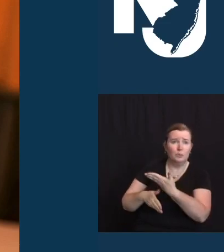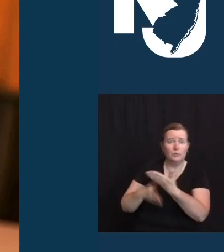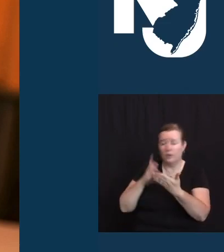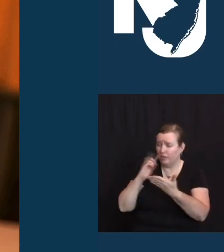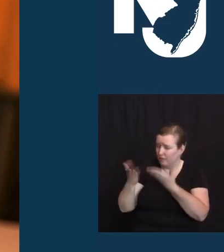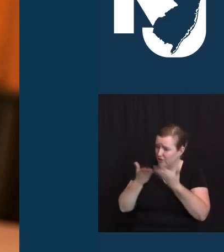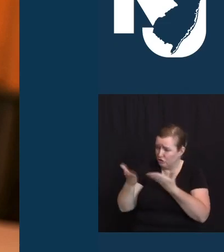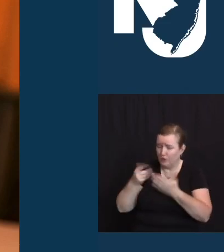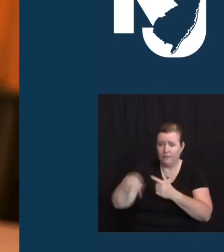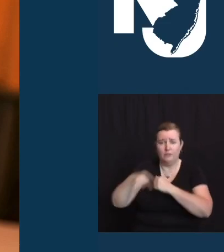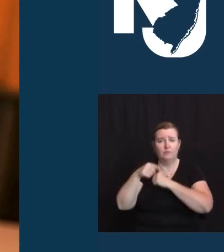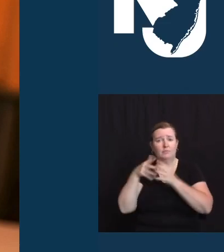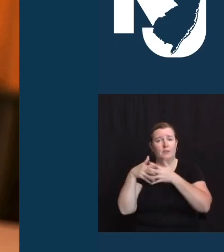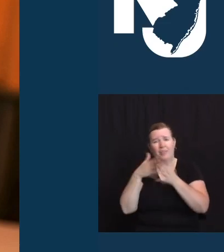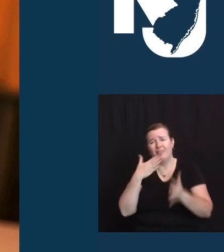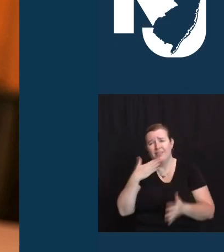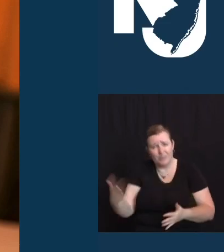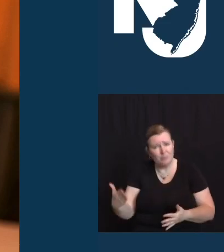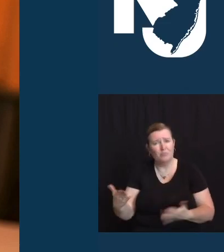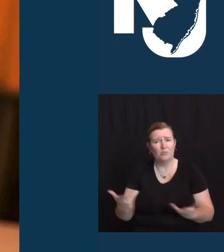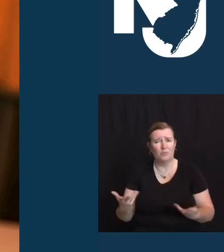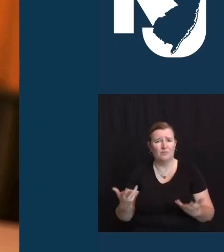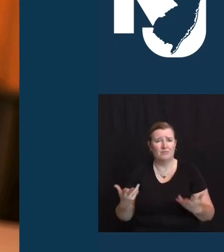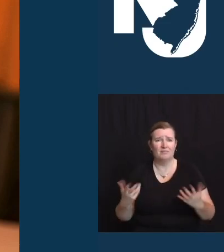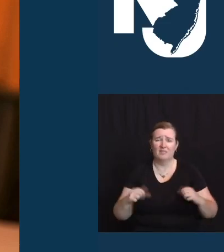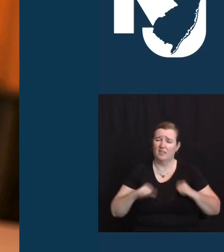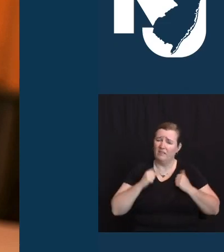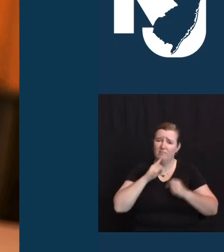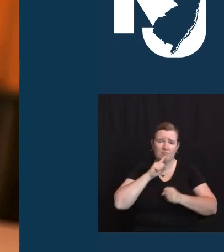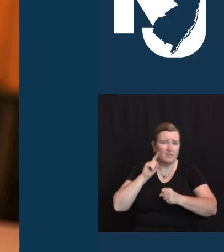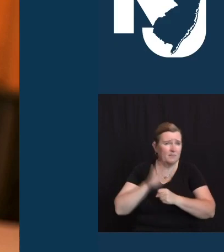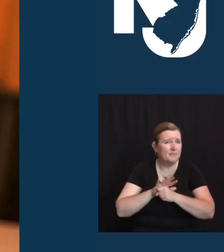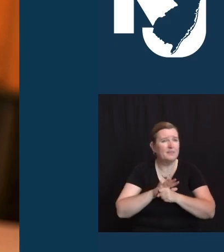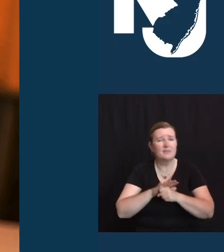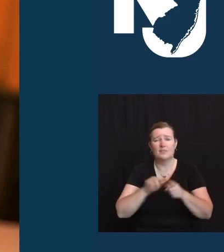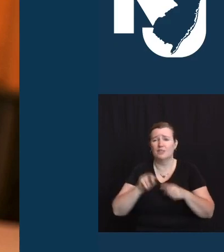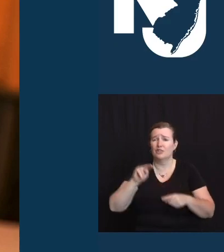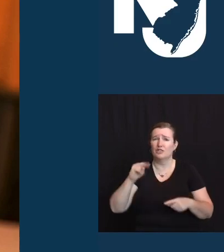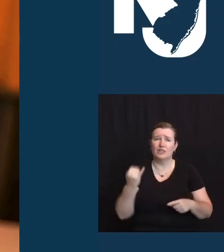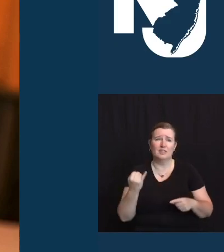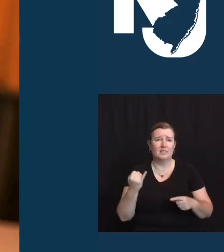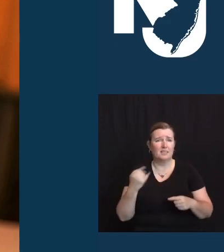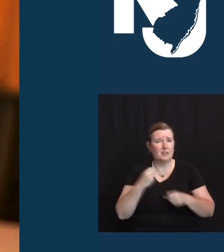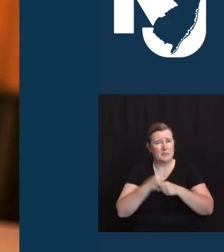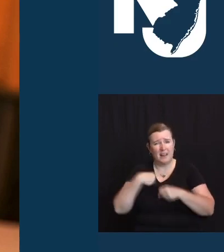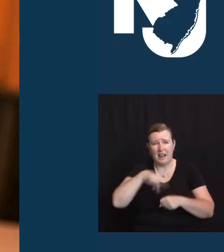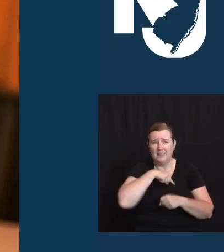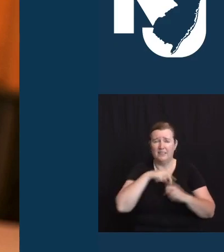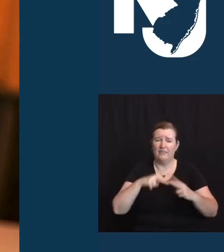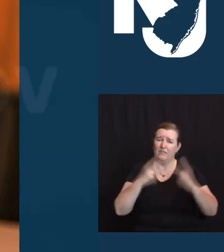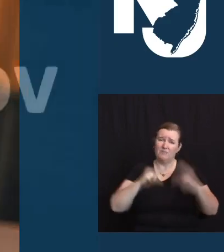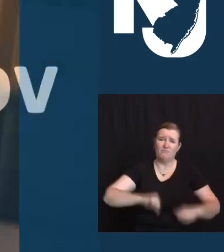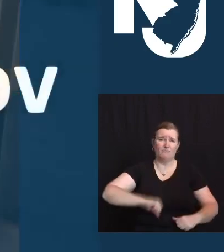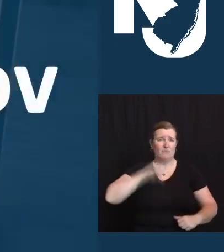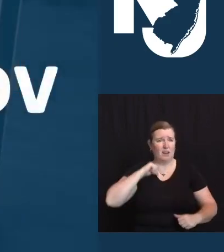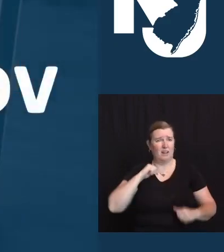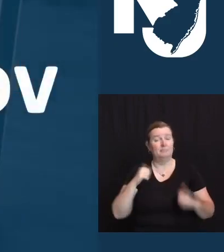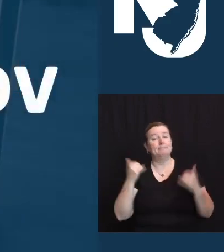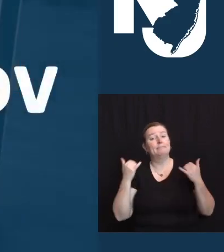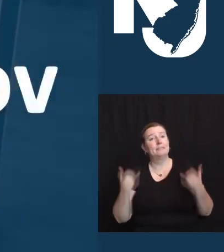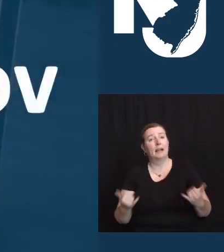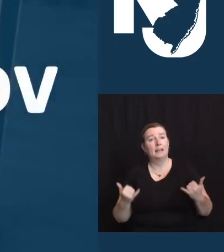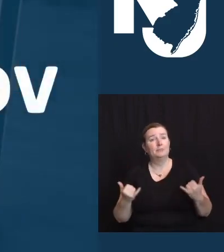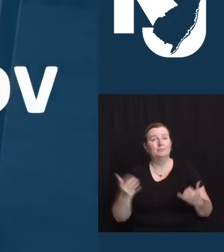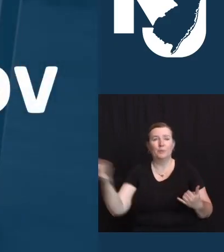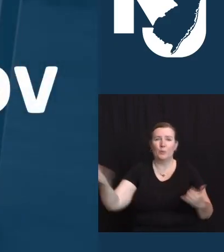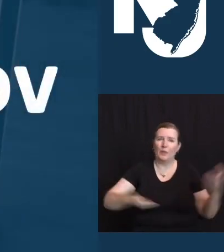nation and lifetime commitment to our state. You made us all so very, very proud. With that, please help me welcome the woman